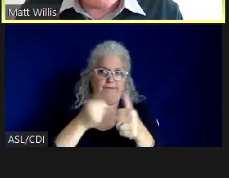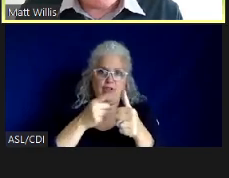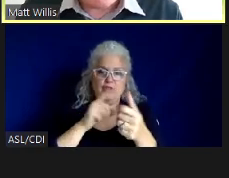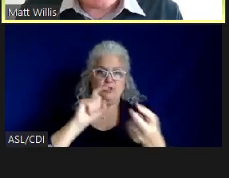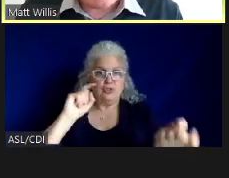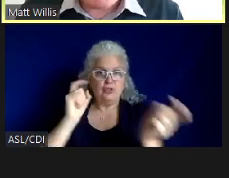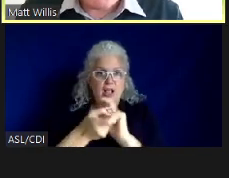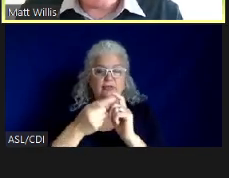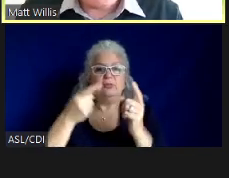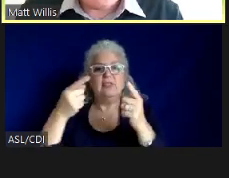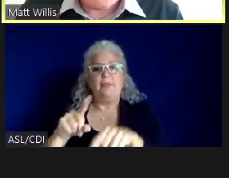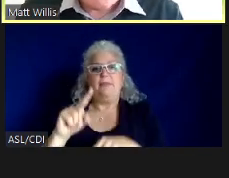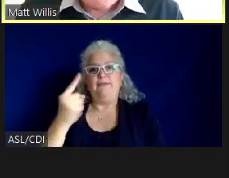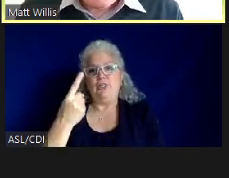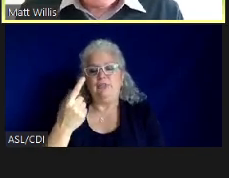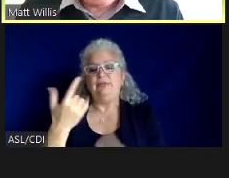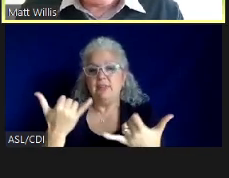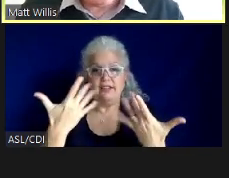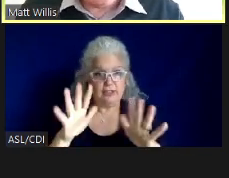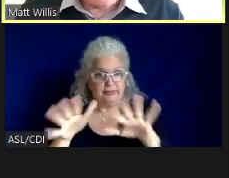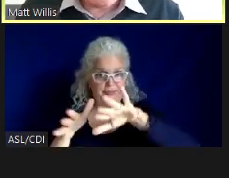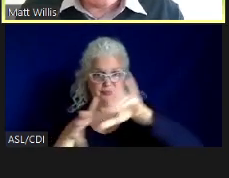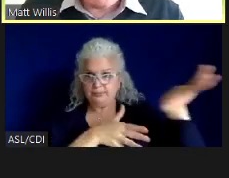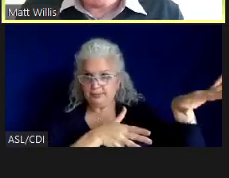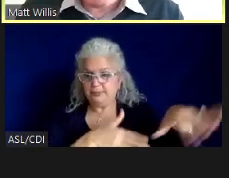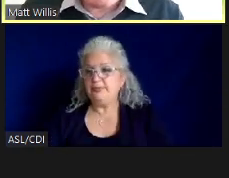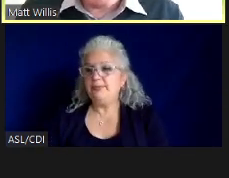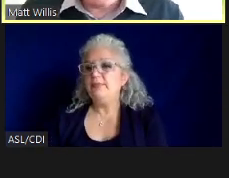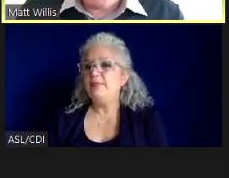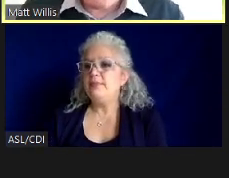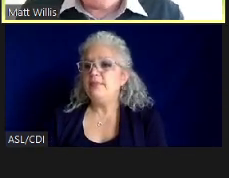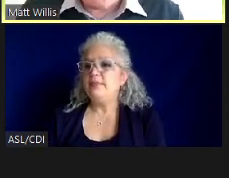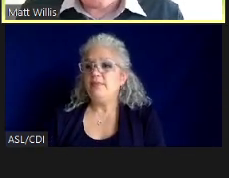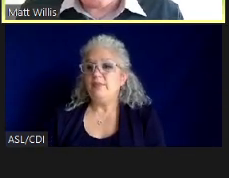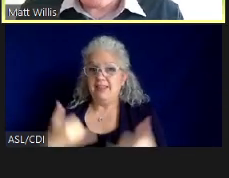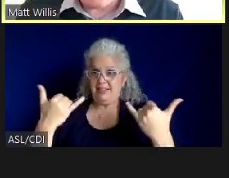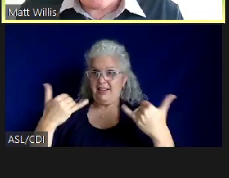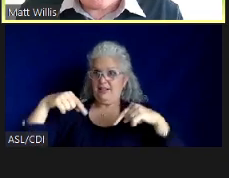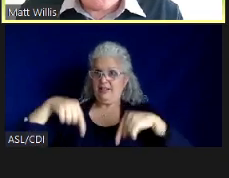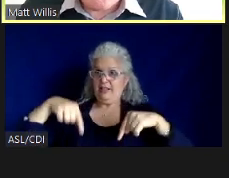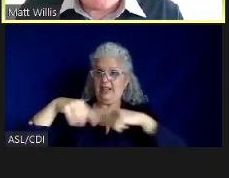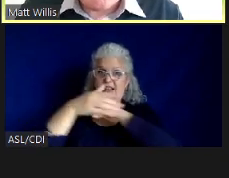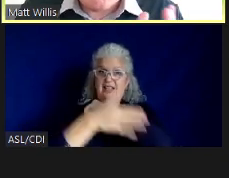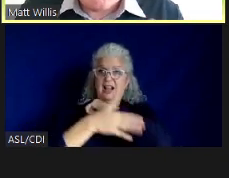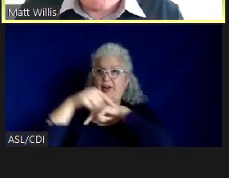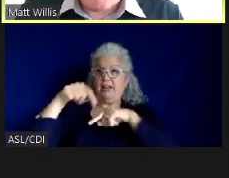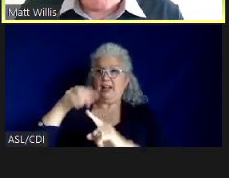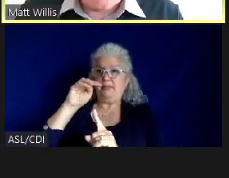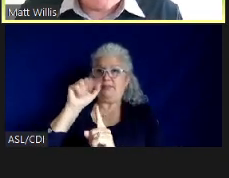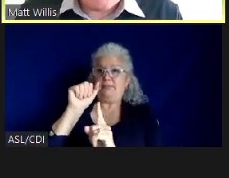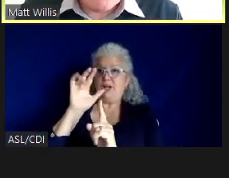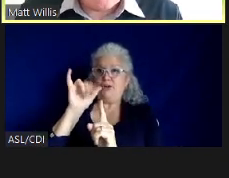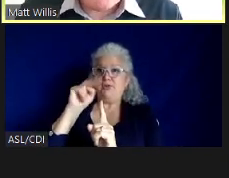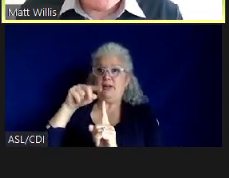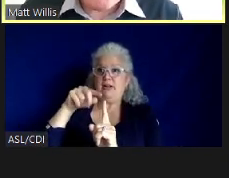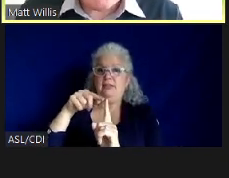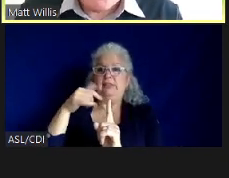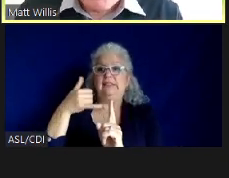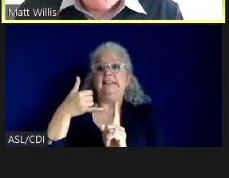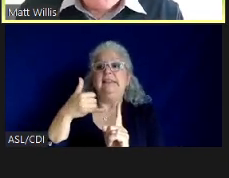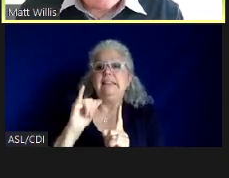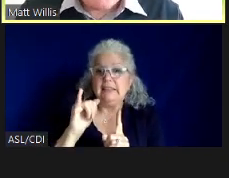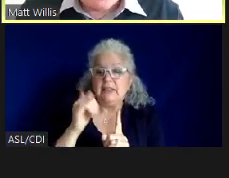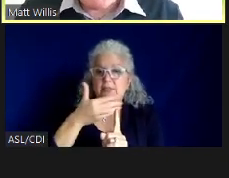to recognize that Marin County is still faring better than almost all other counties in the state. This graph